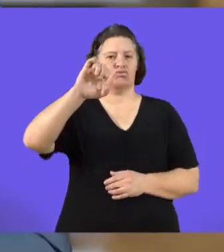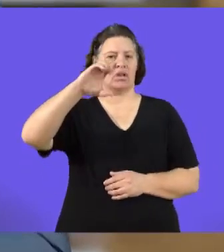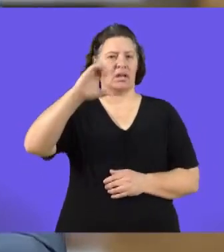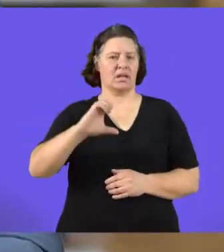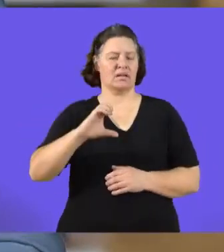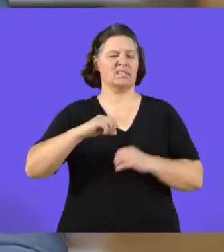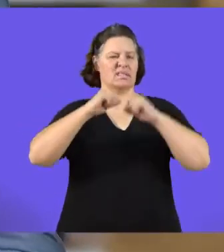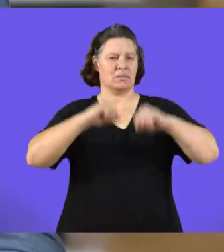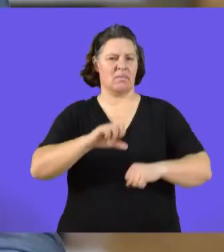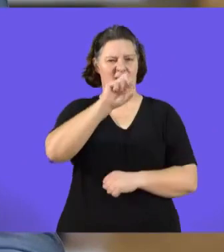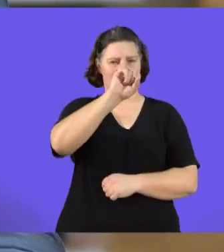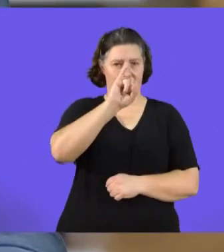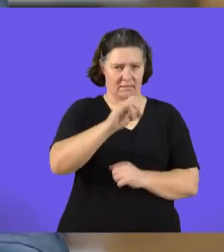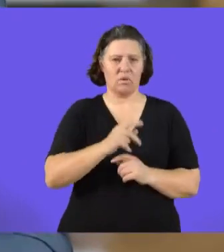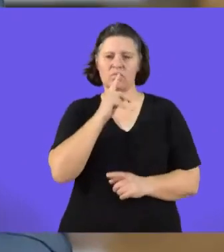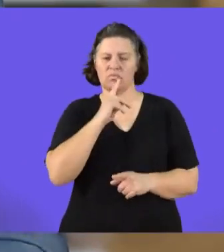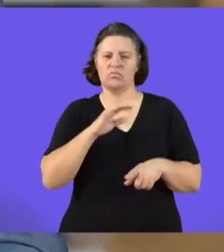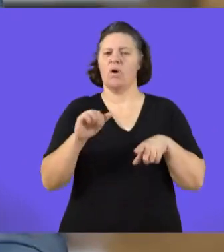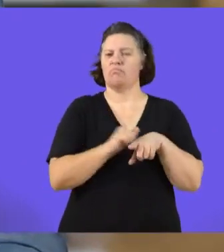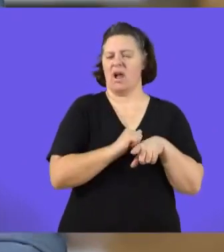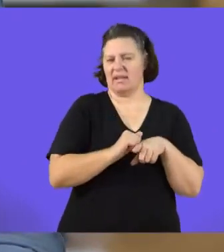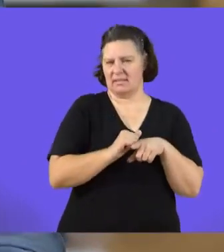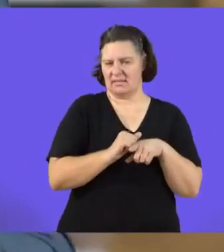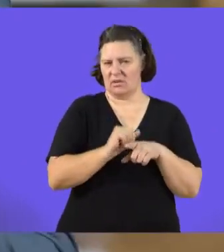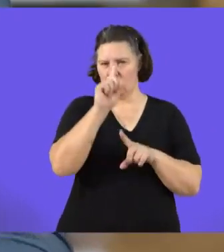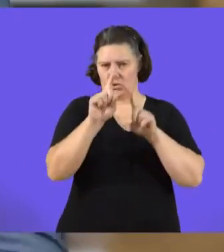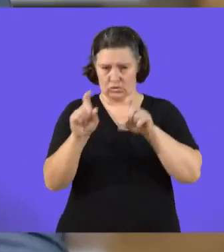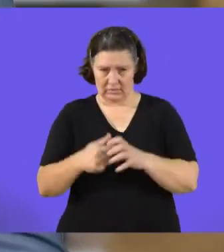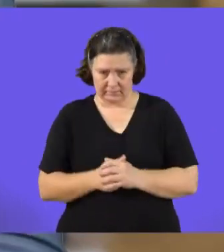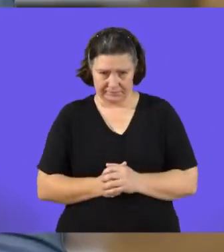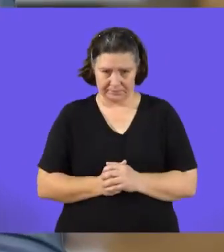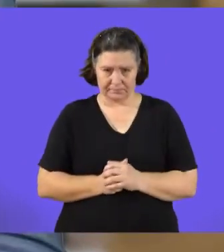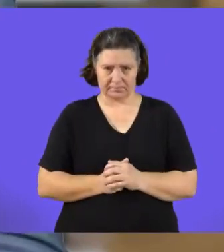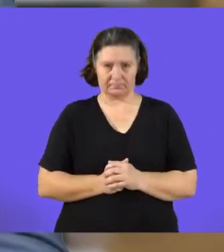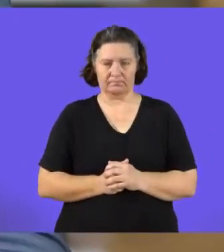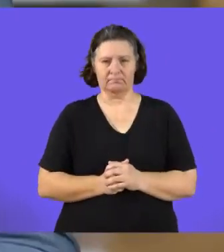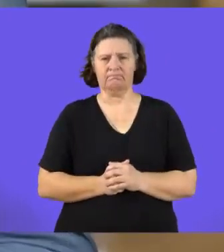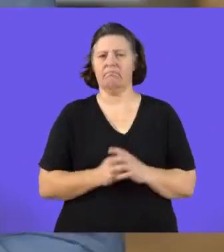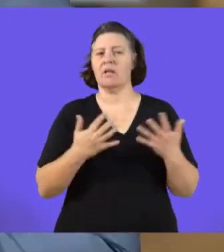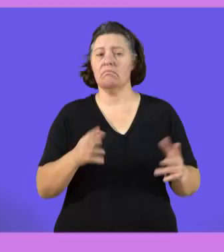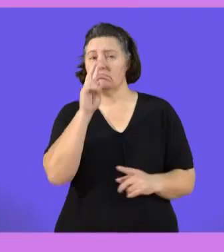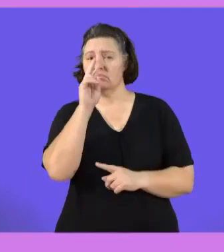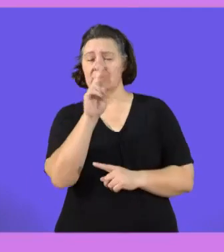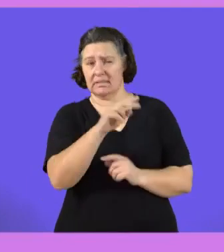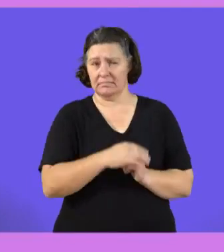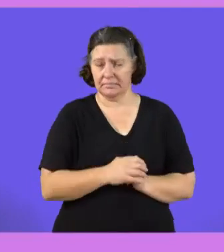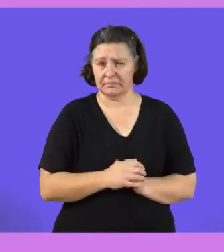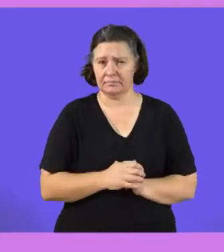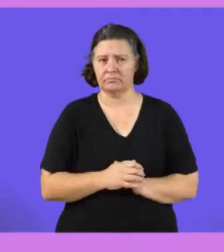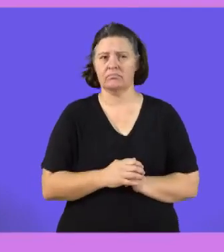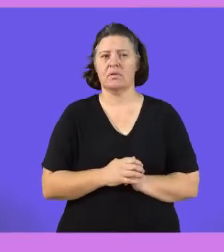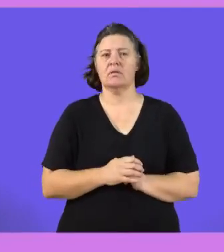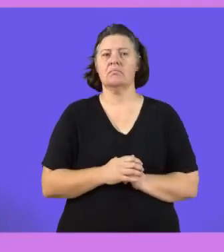more specifically, we're doing some practice questions. Now, let's get straight into this. What I see here, I'm